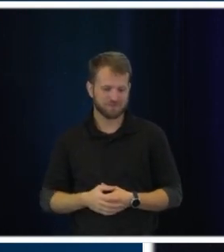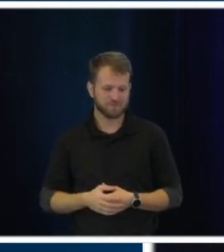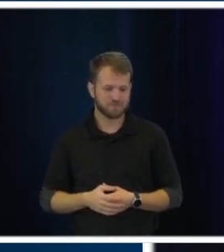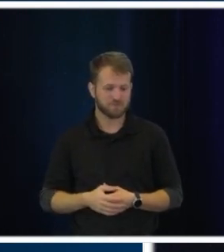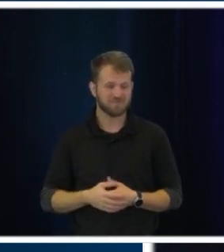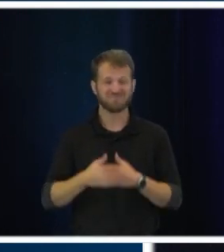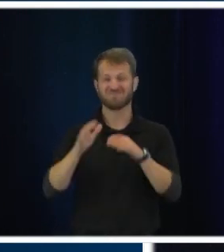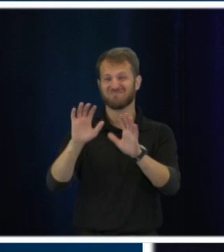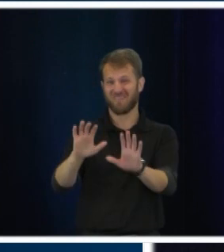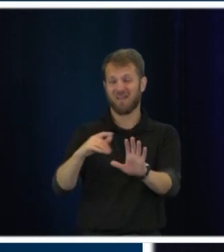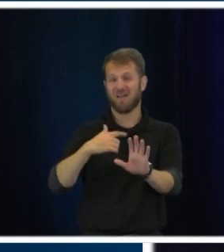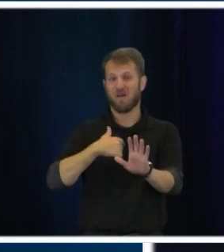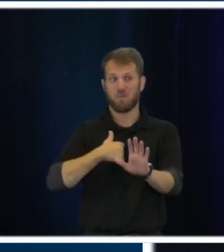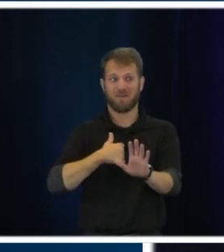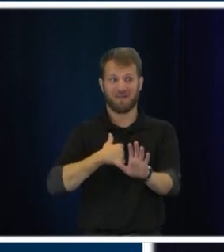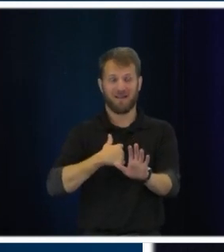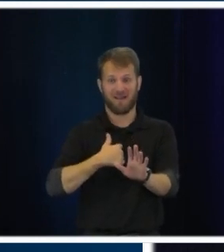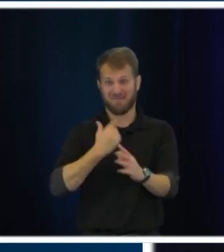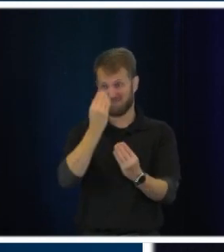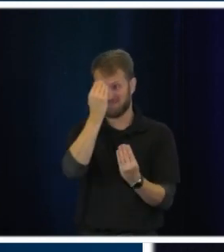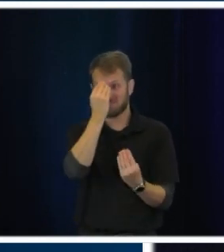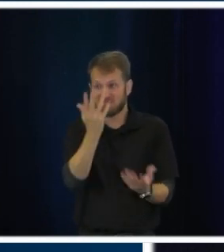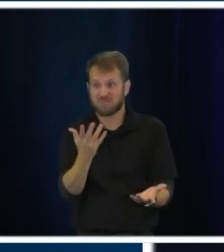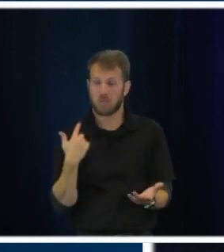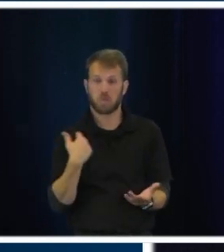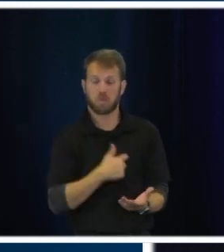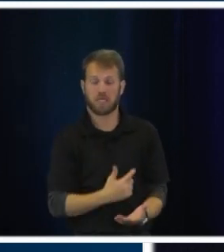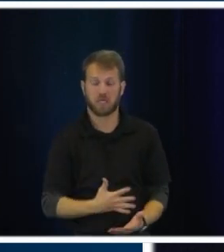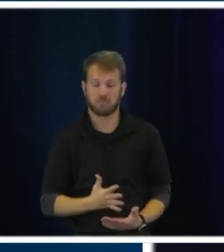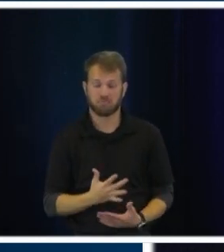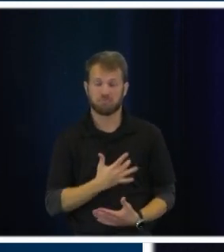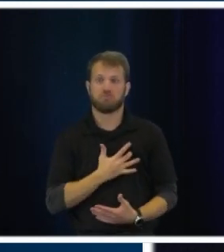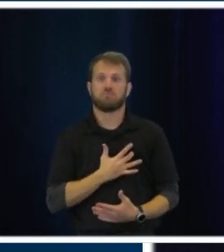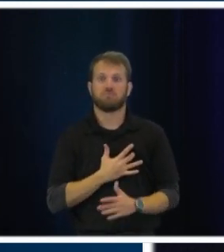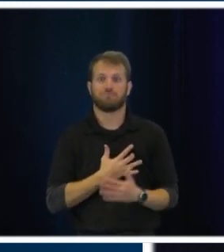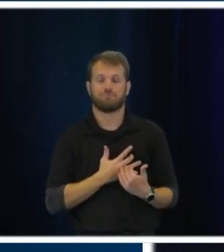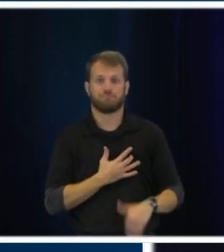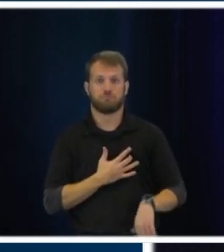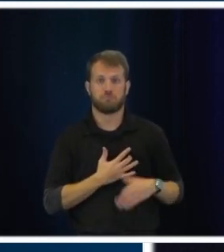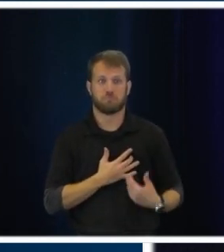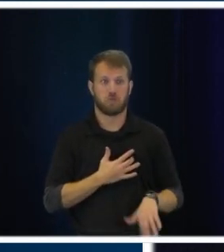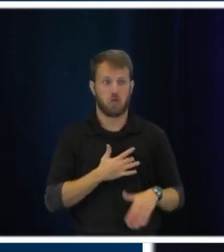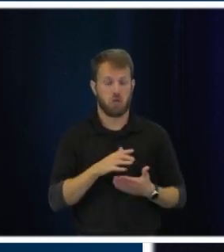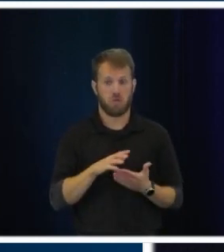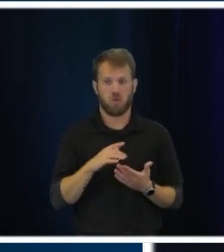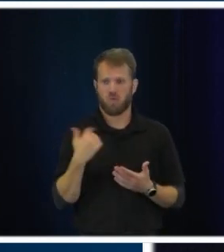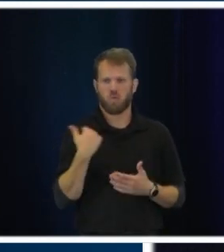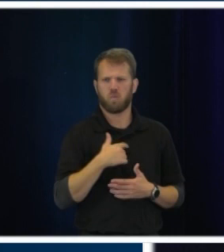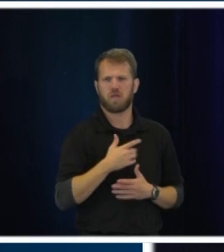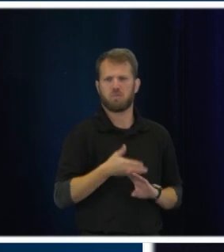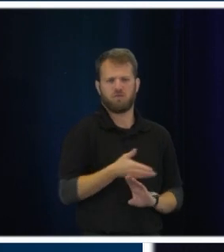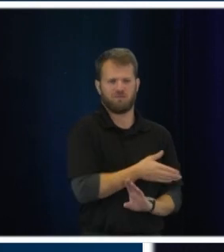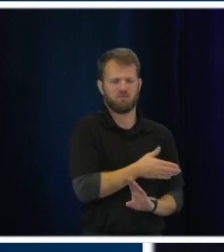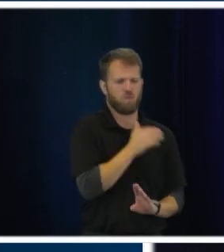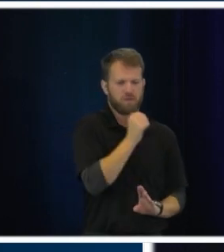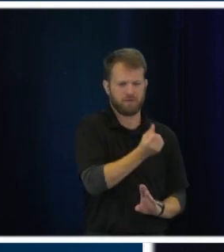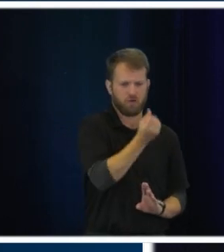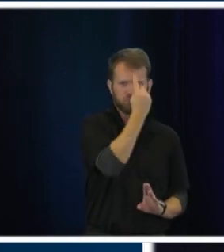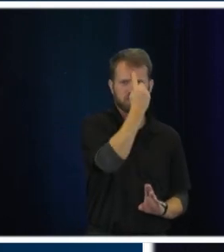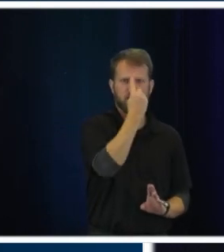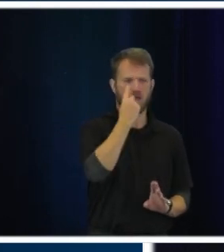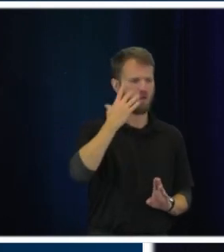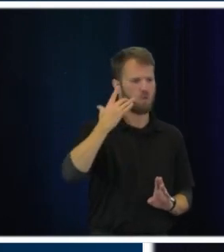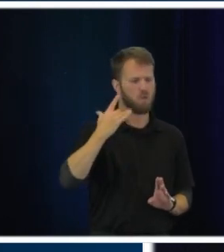that we were all moved by that exhibit and learned so much that we didn't understand of why